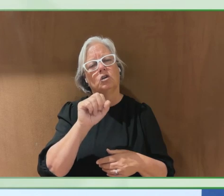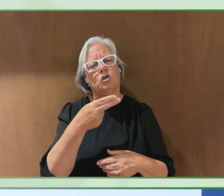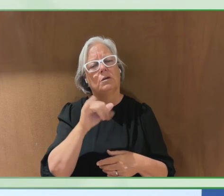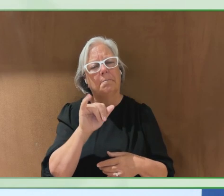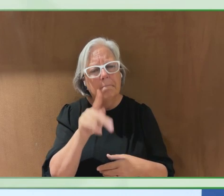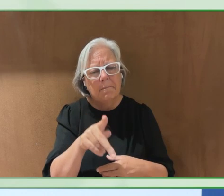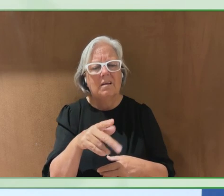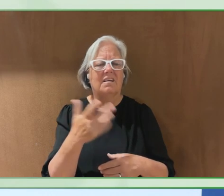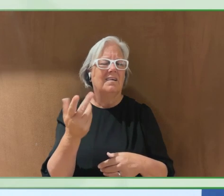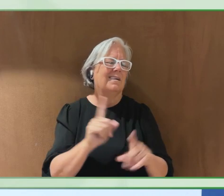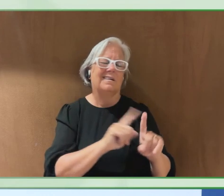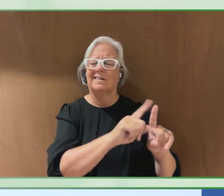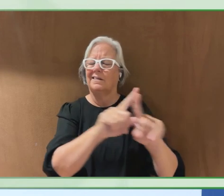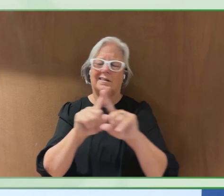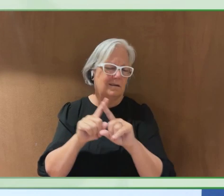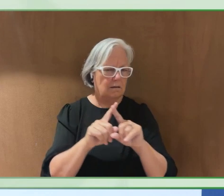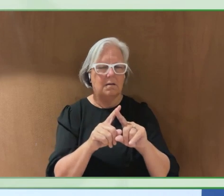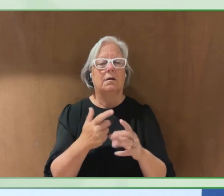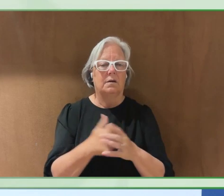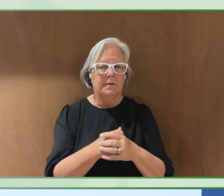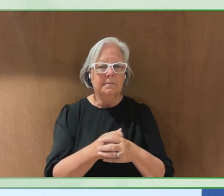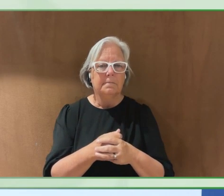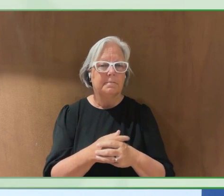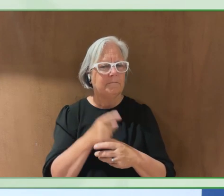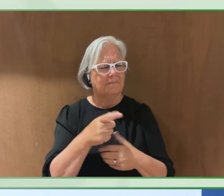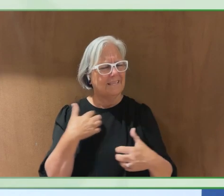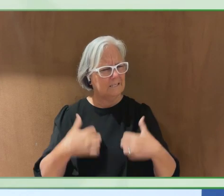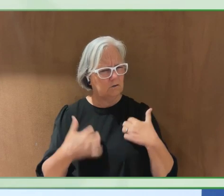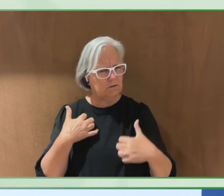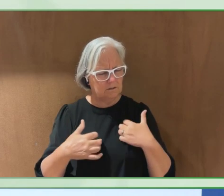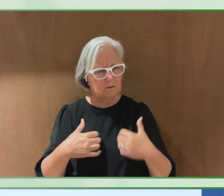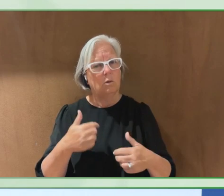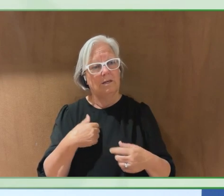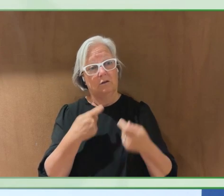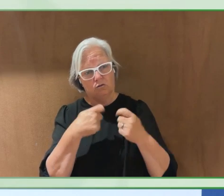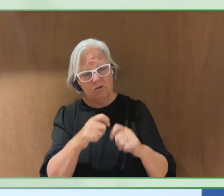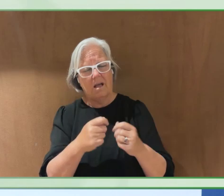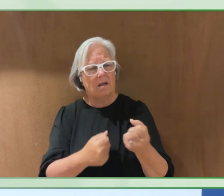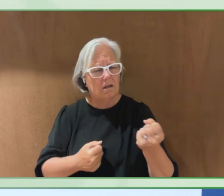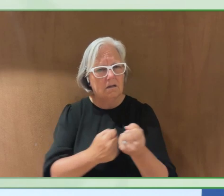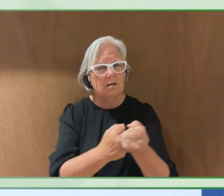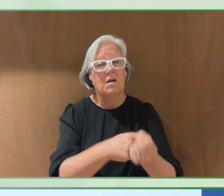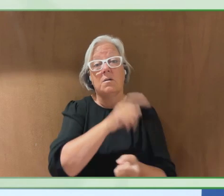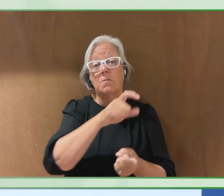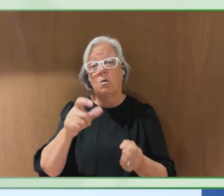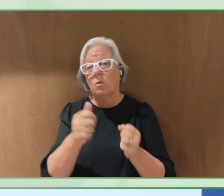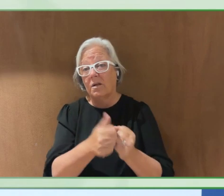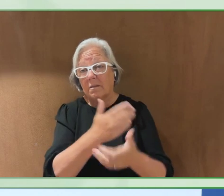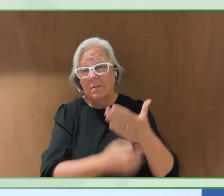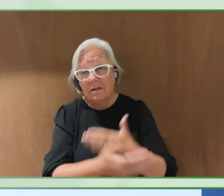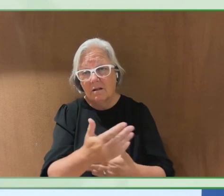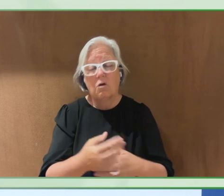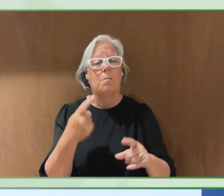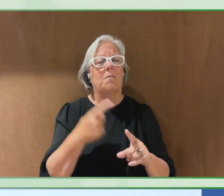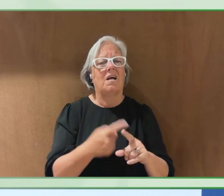service where we try to be supportive for person with disability and for employer.